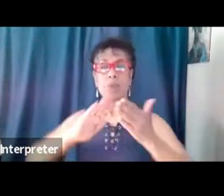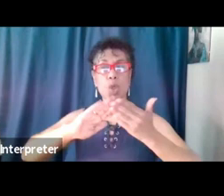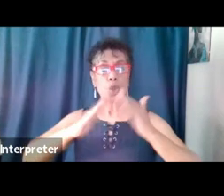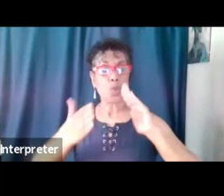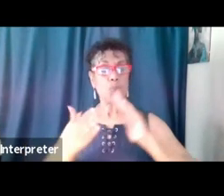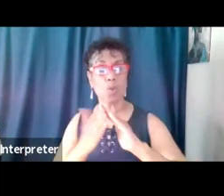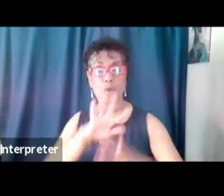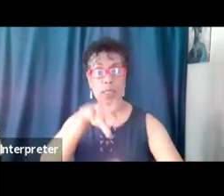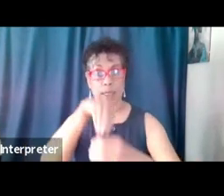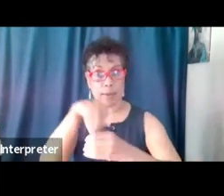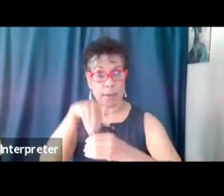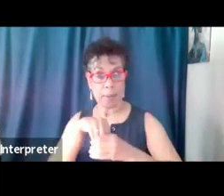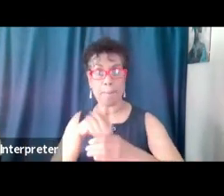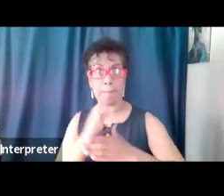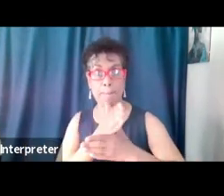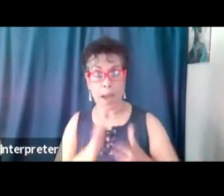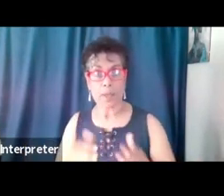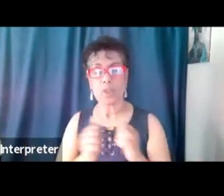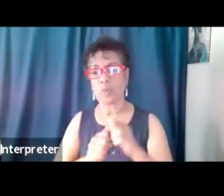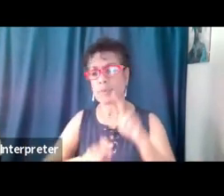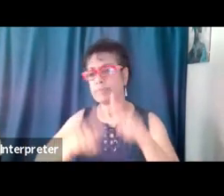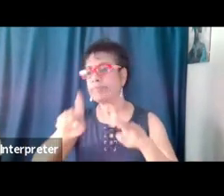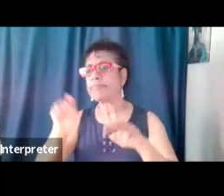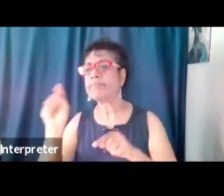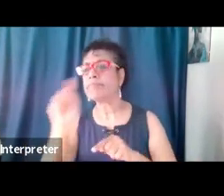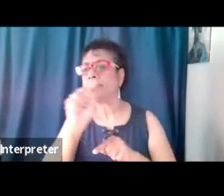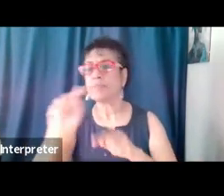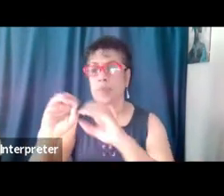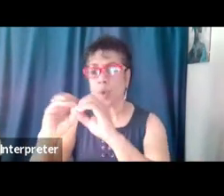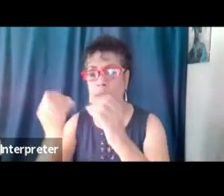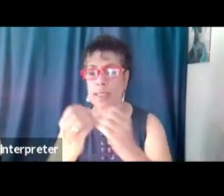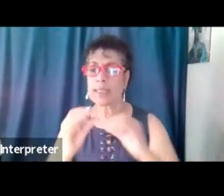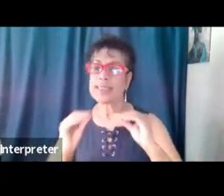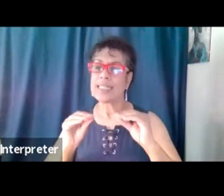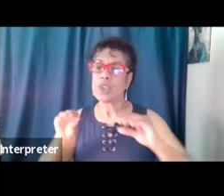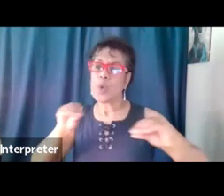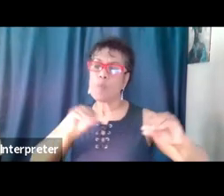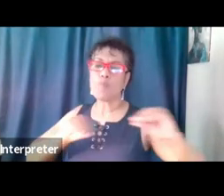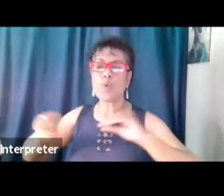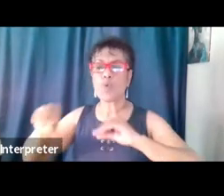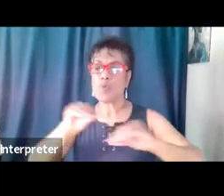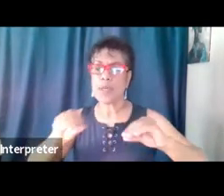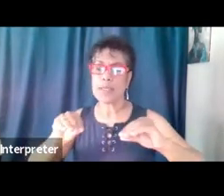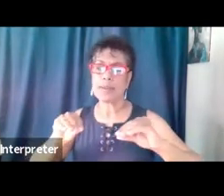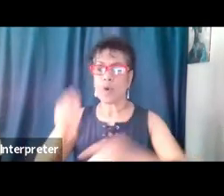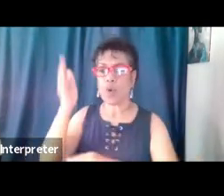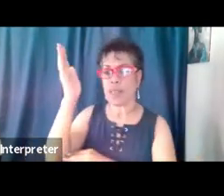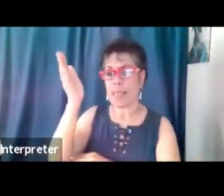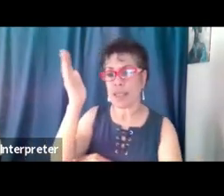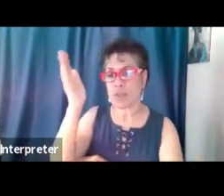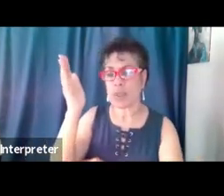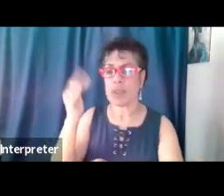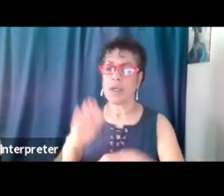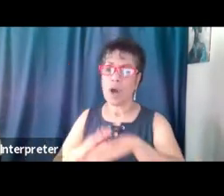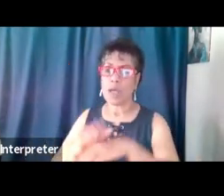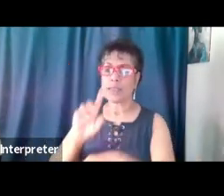engagement partners with different organizations and teaches movement workshops or lectures on disability culture